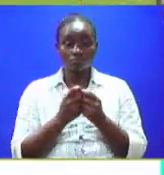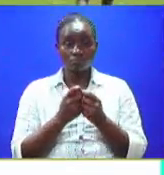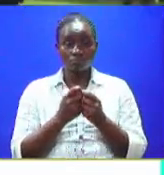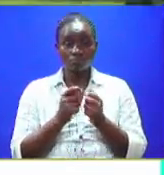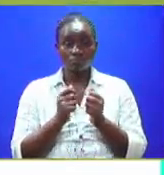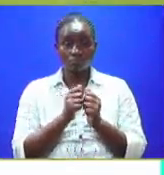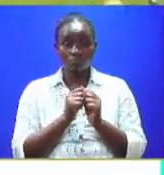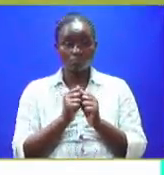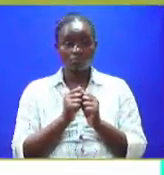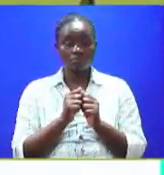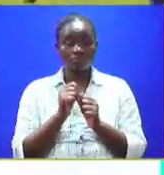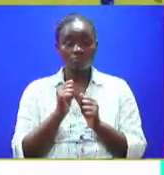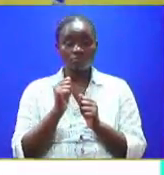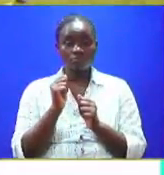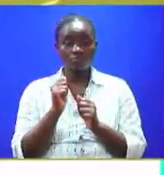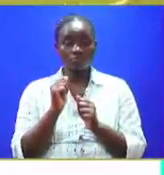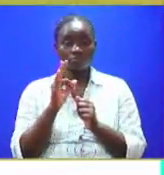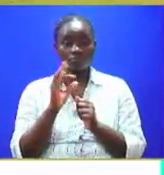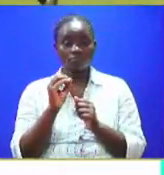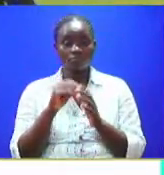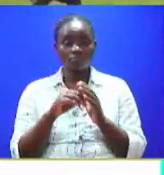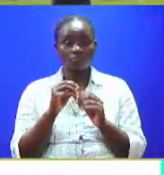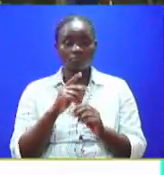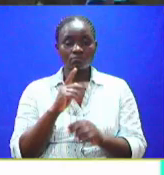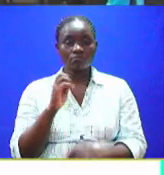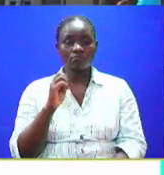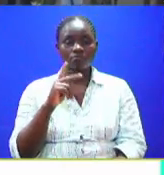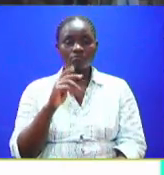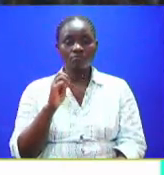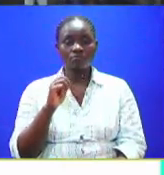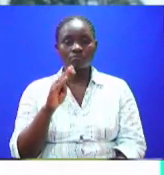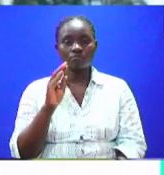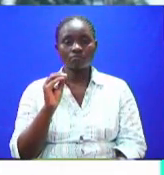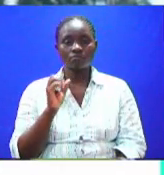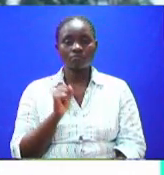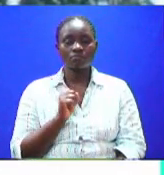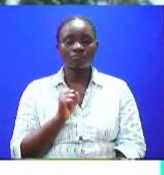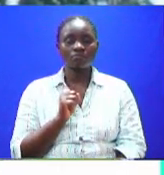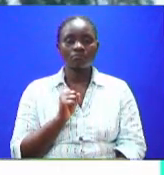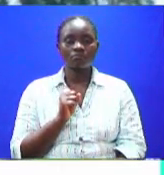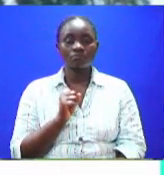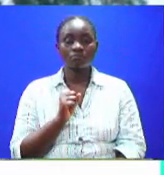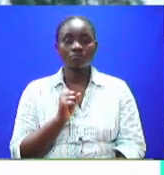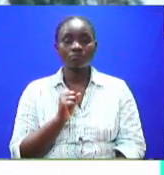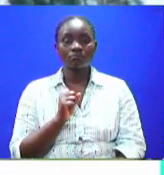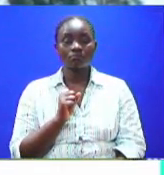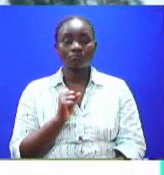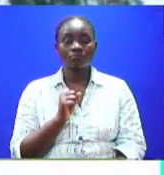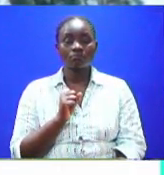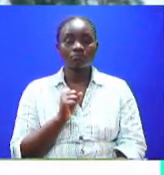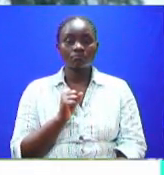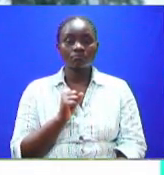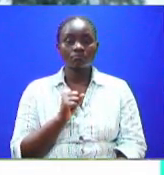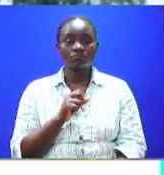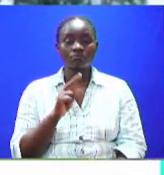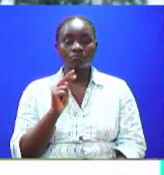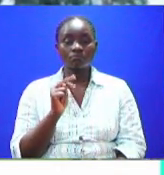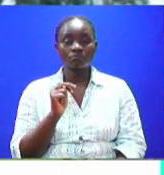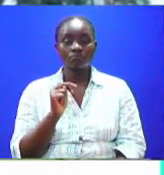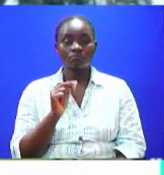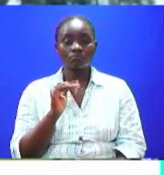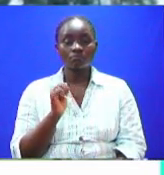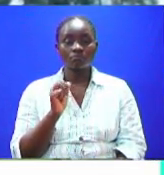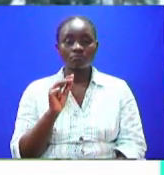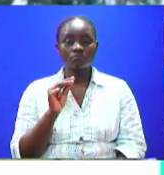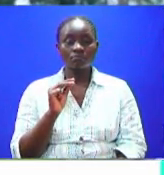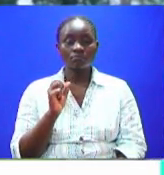FC ekerubo Golden Sparks United amona Blue Line asama litangur kwa Vincent Nyasani chairperson Football Kenya